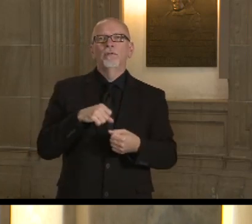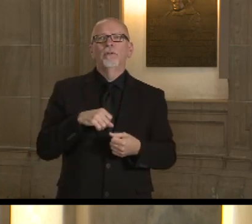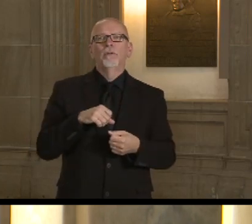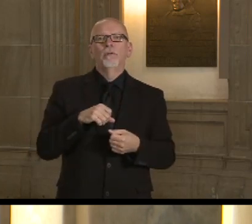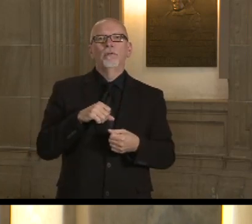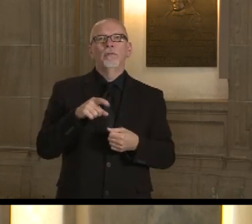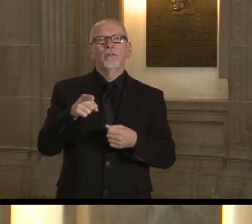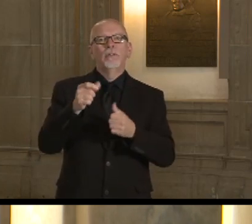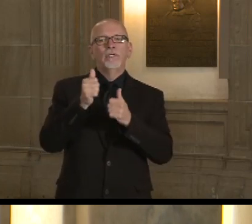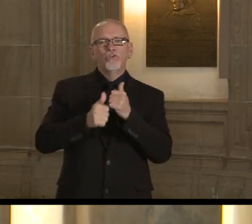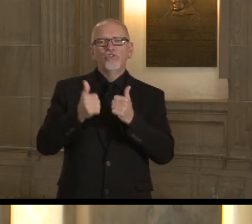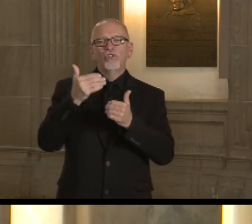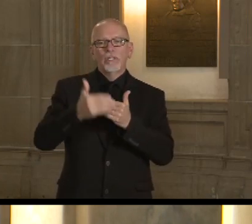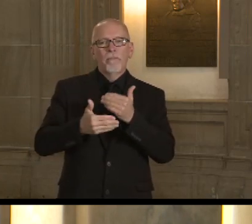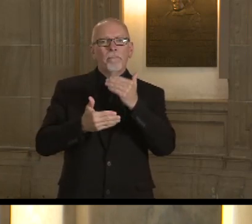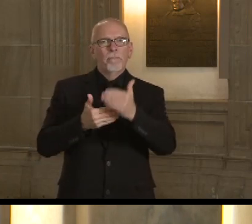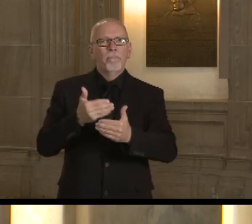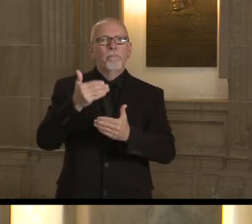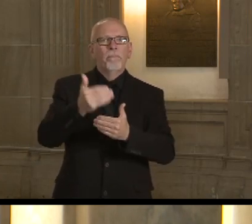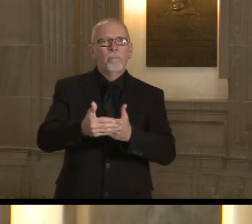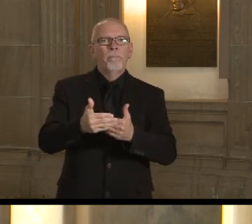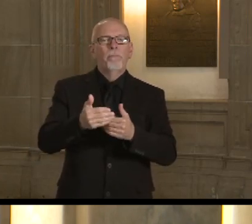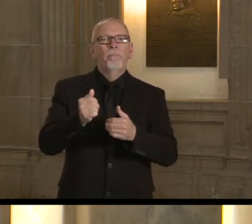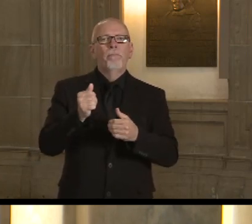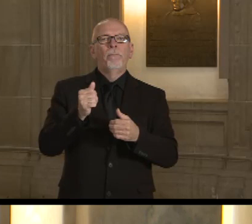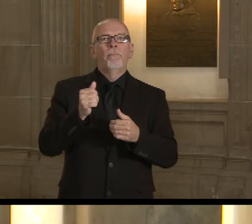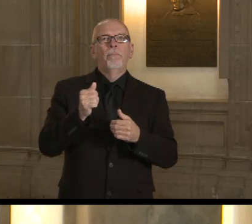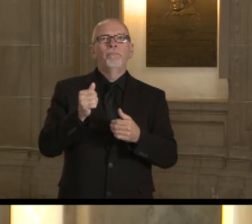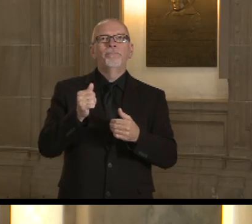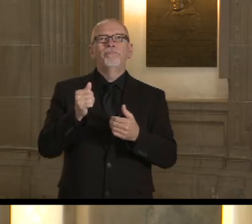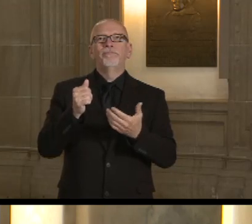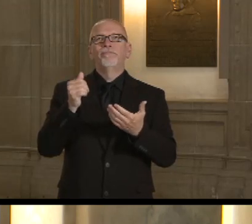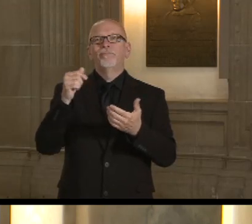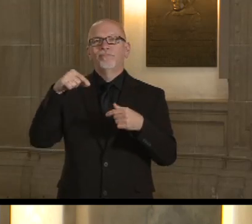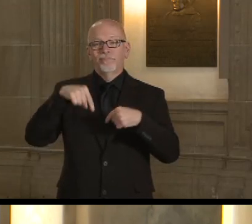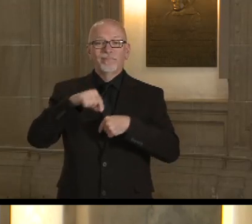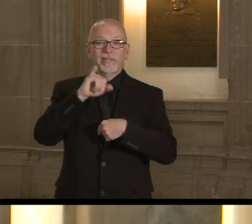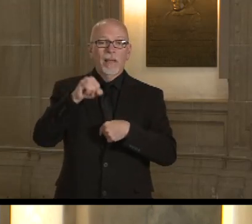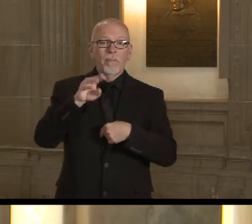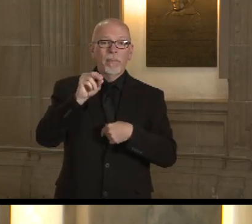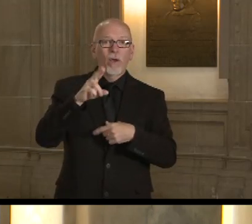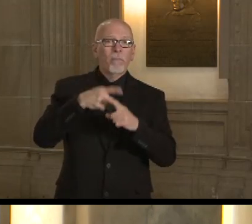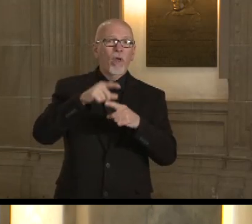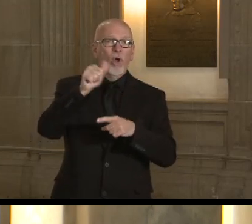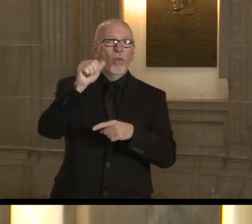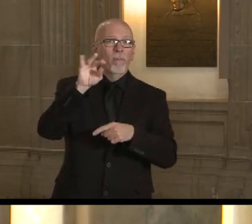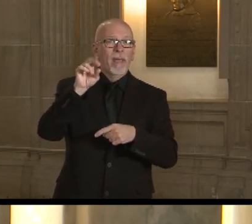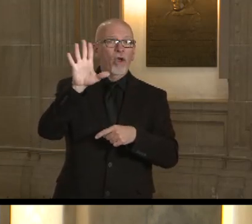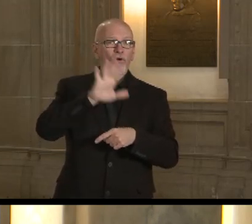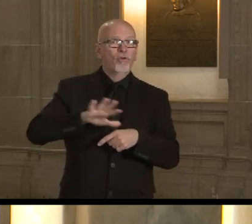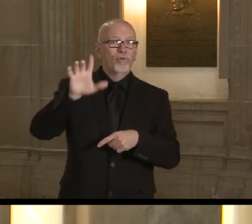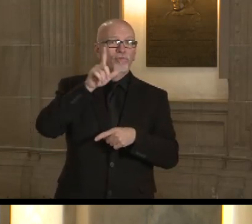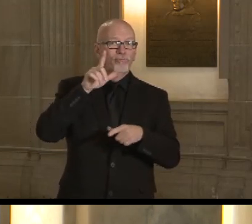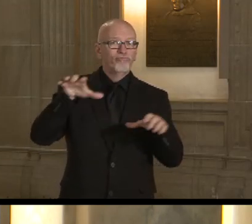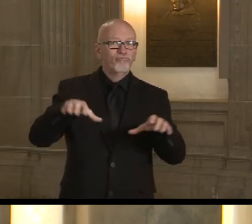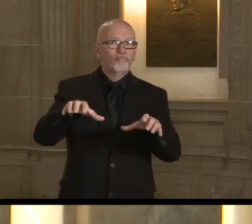the steps that not only this mayor, but other mayors around the state of Indiana have taken.